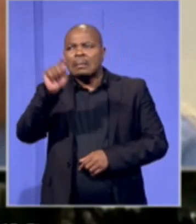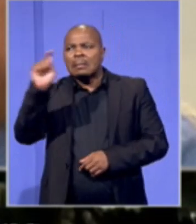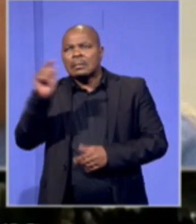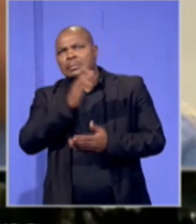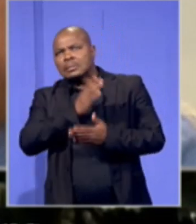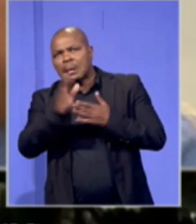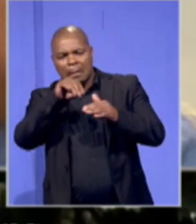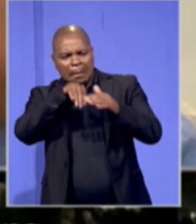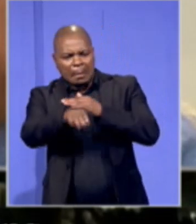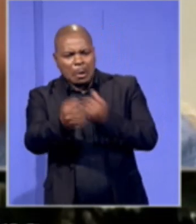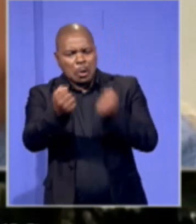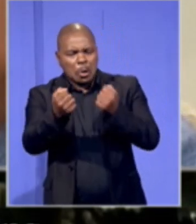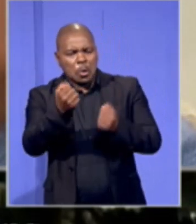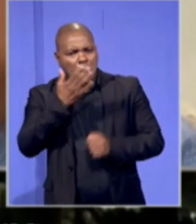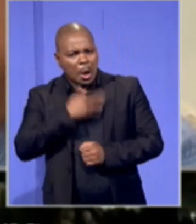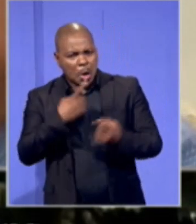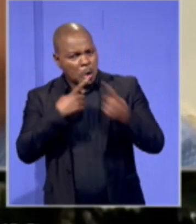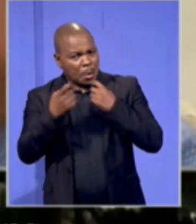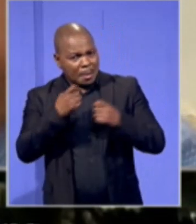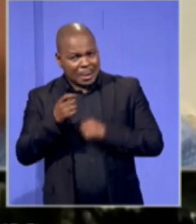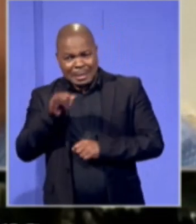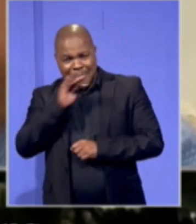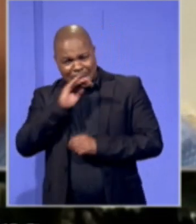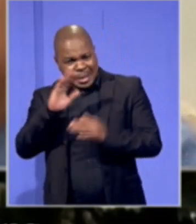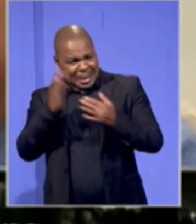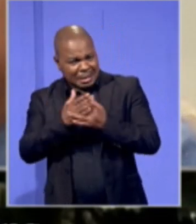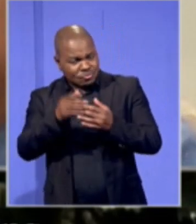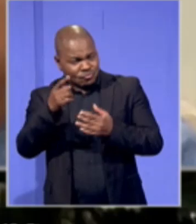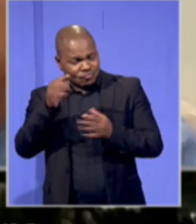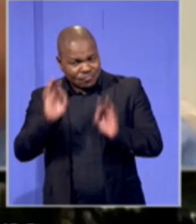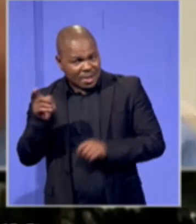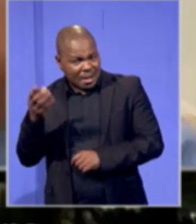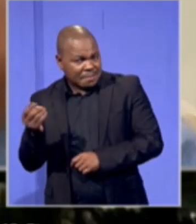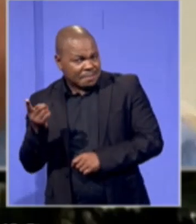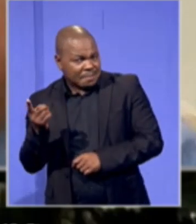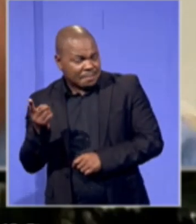taba e mahotle ka dinyewe na ba hlile bana le nyewe mo